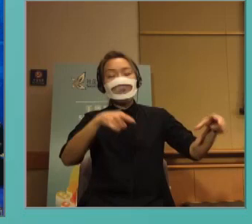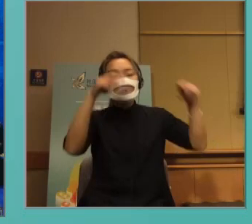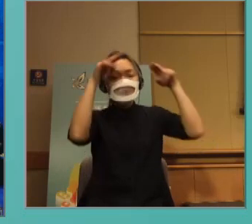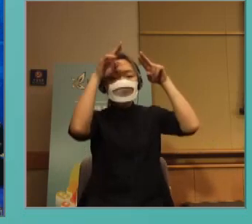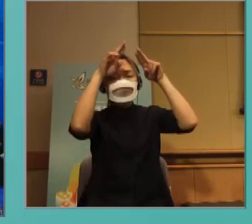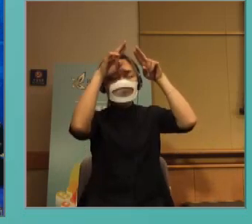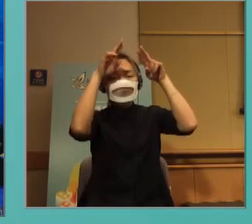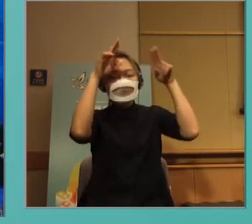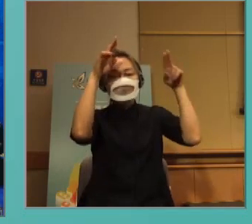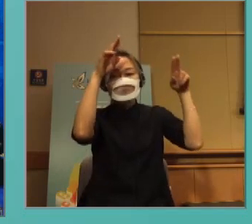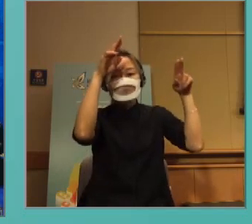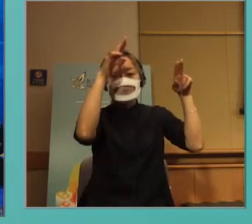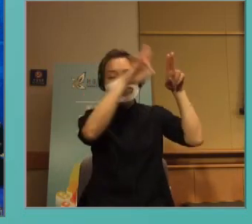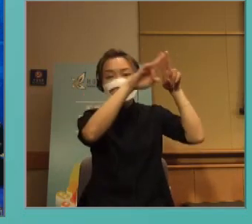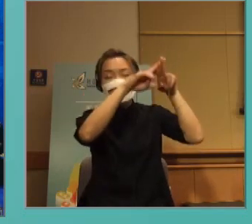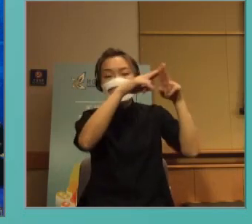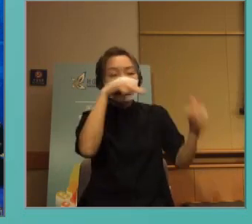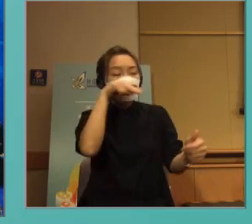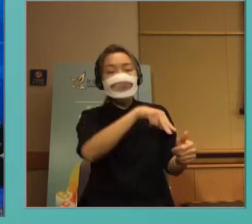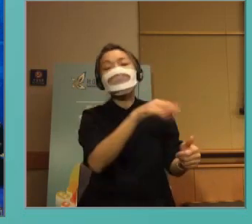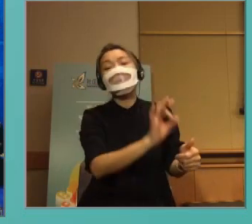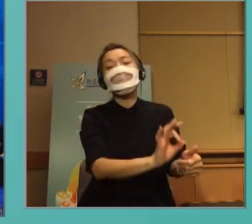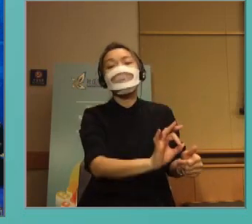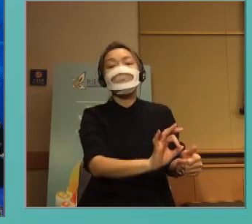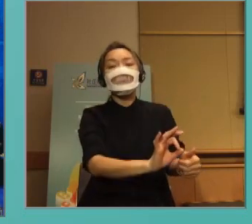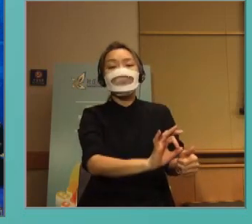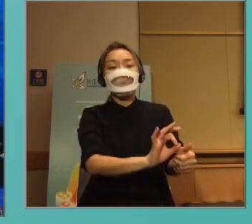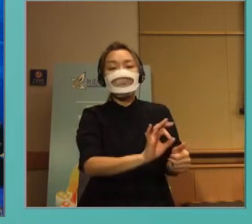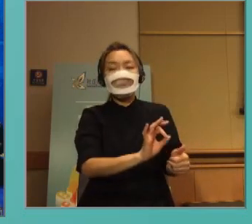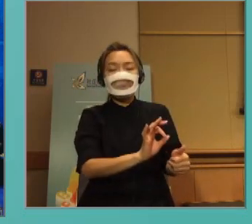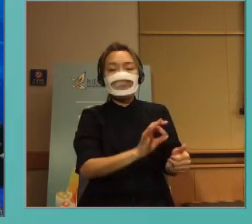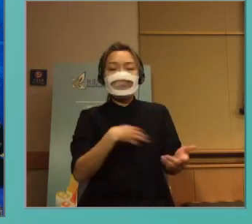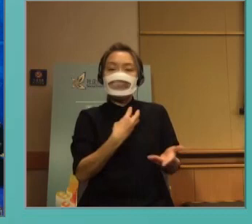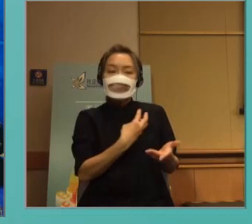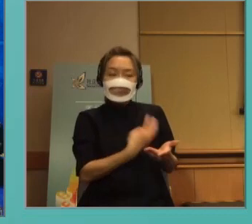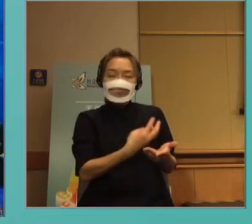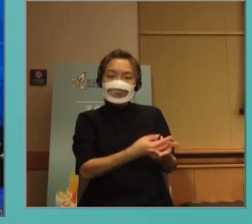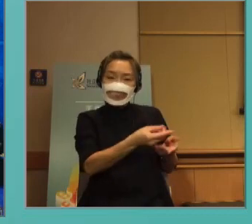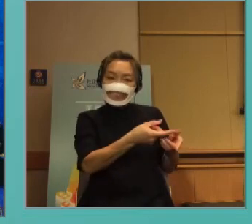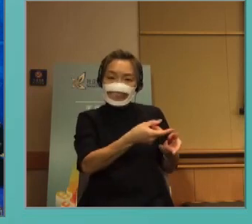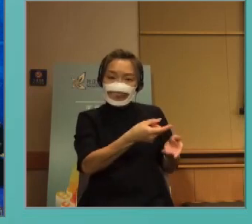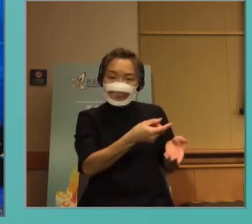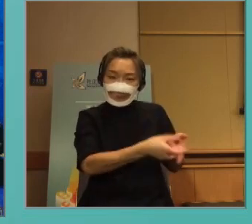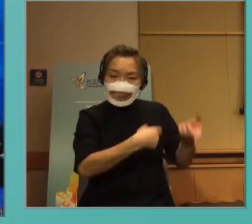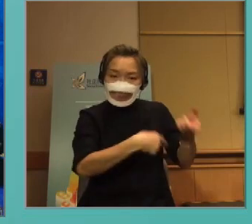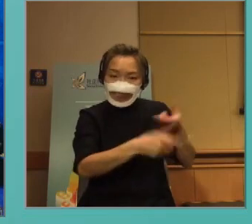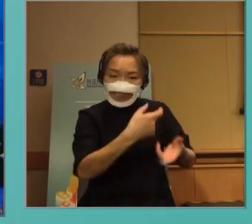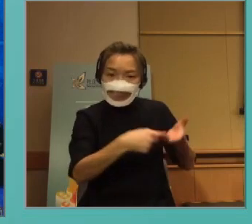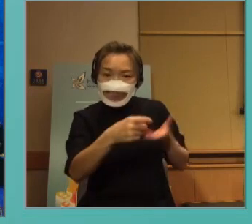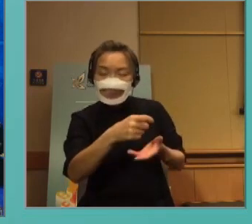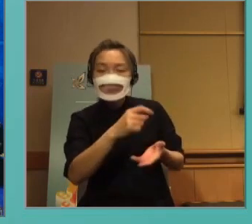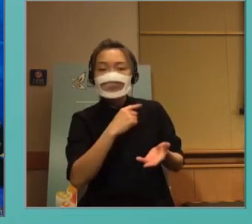they must be careful managed by the individual owners. This is where self-custody